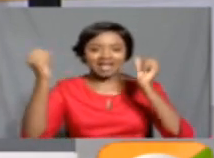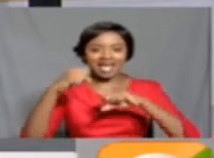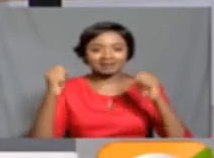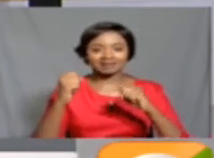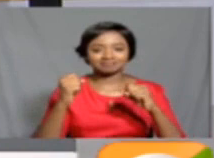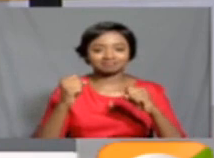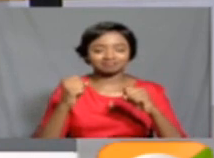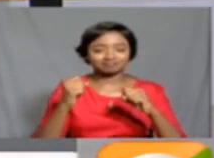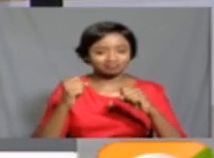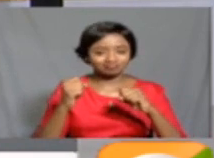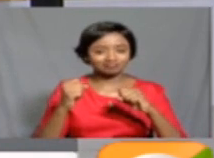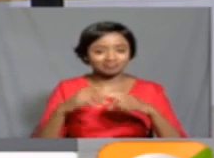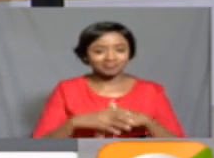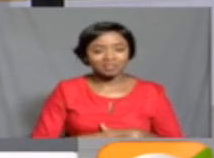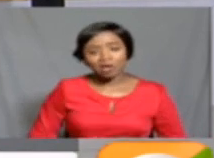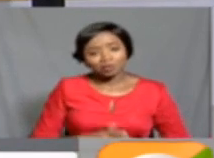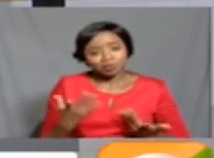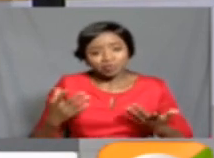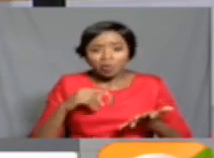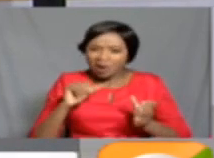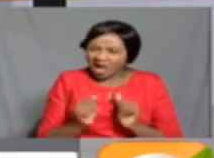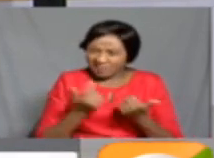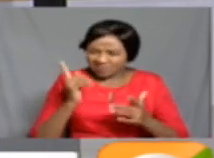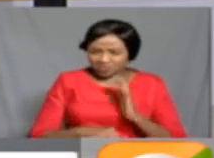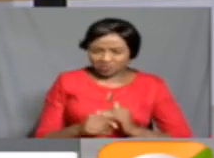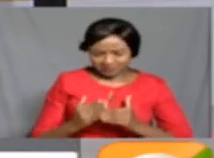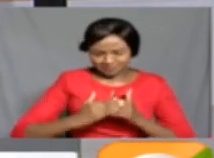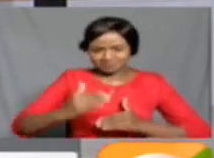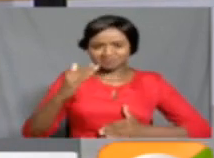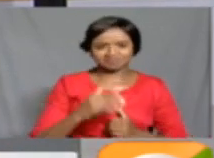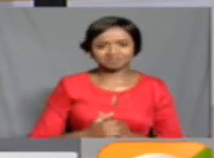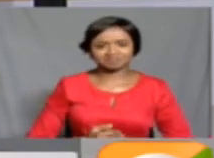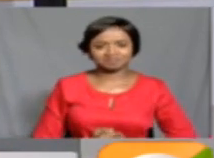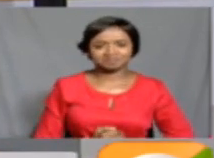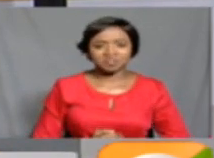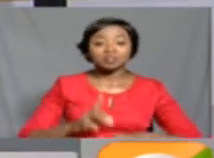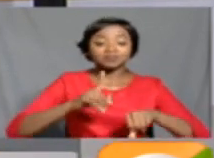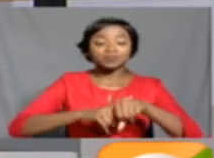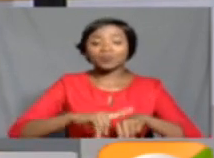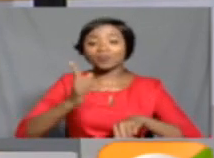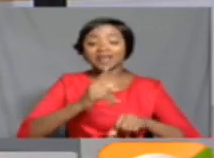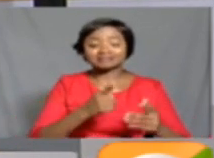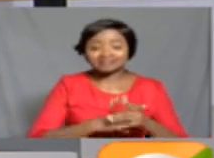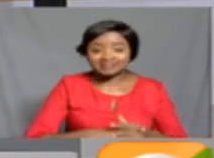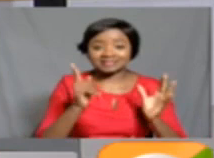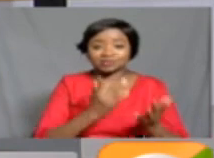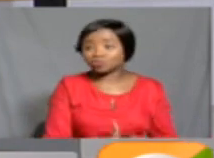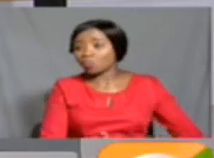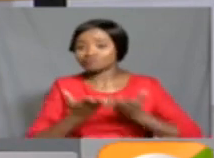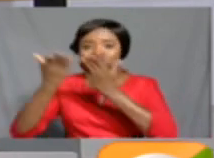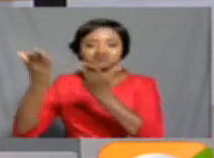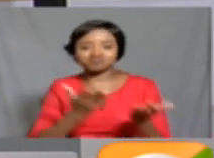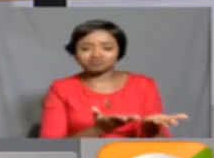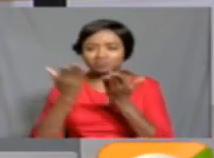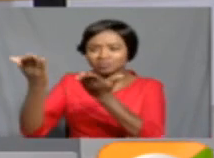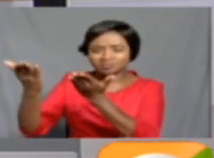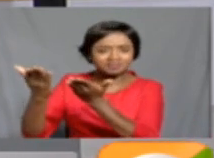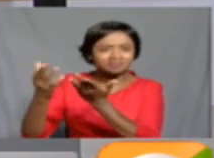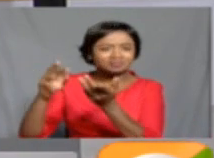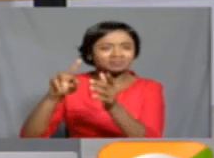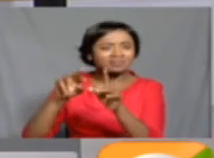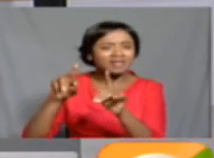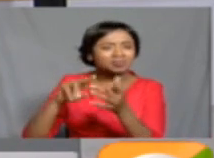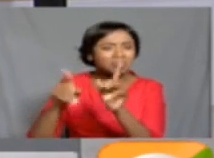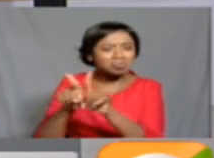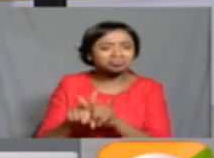China. So what happens next is the big question that we ask. When do we start to see exports, and how will the exports be done